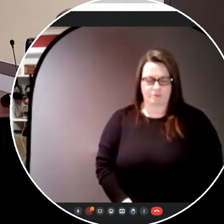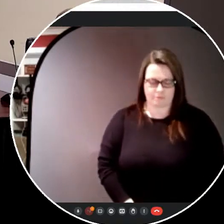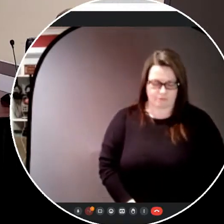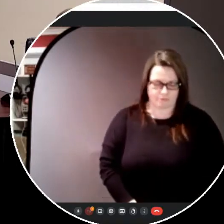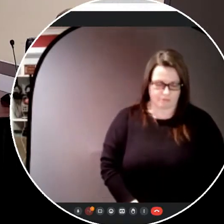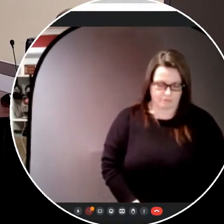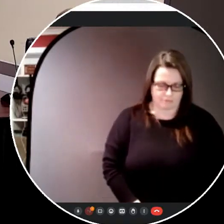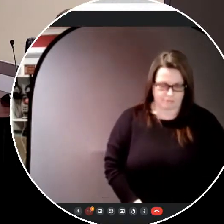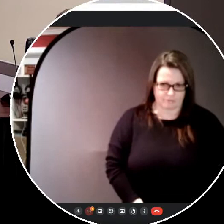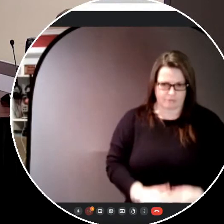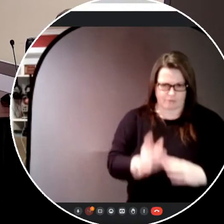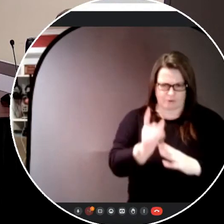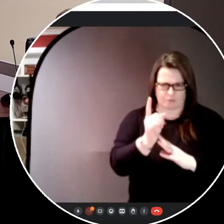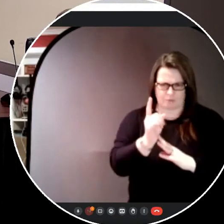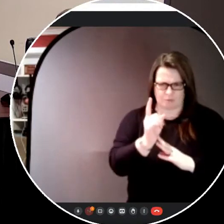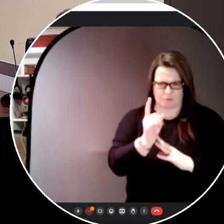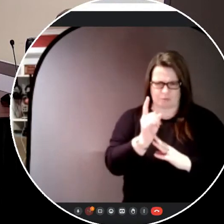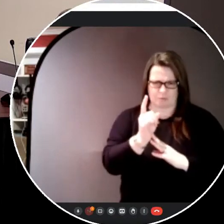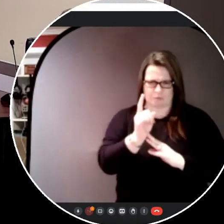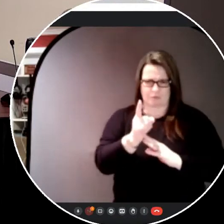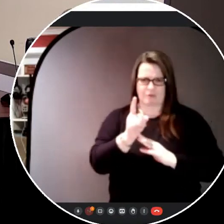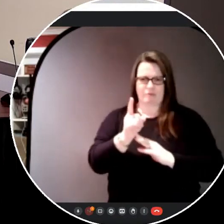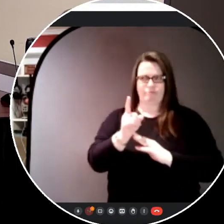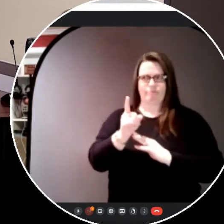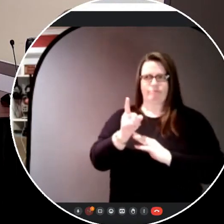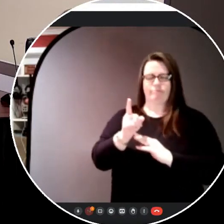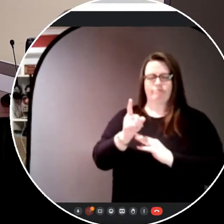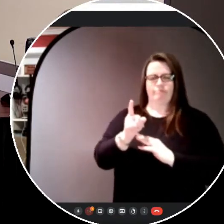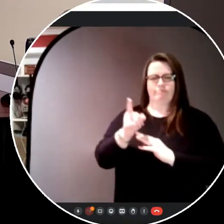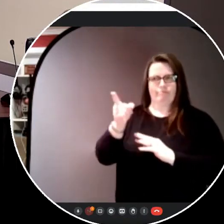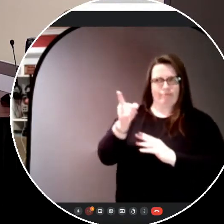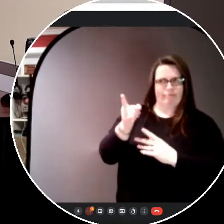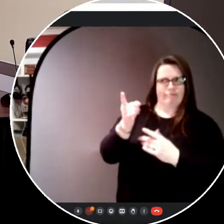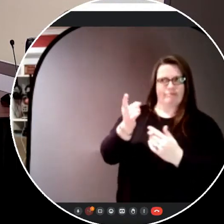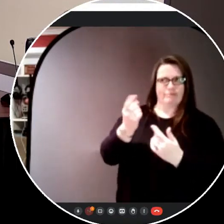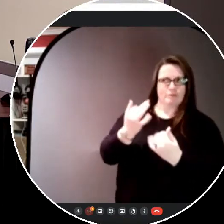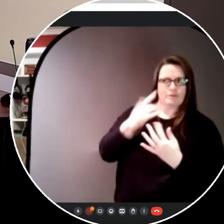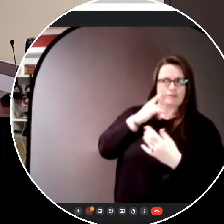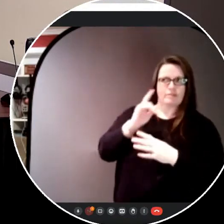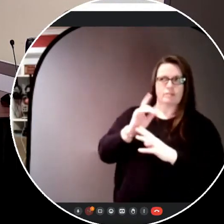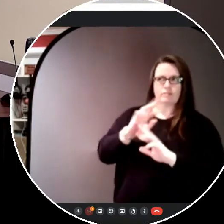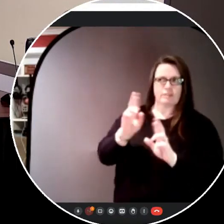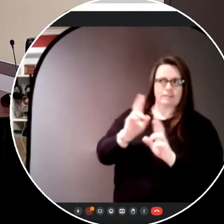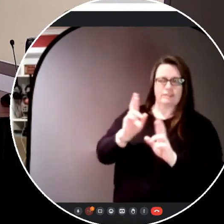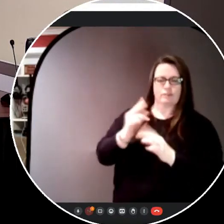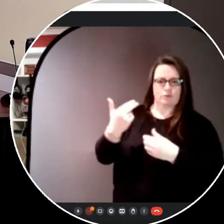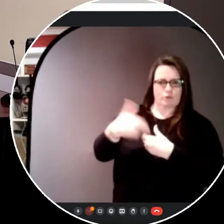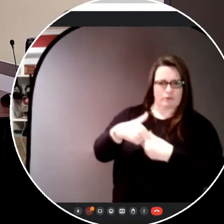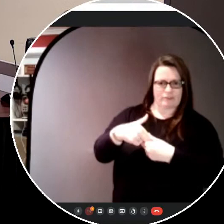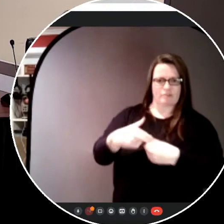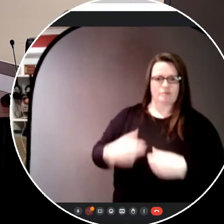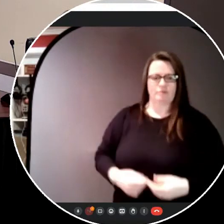It'll just be a second. They're just readying themselves there. So just all hang in for just 1 second. Thank you.